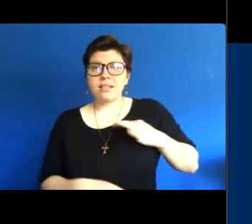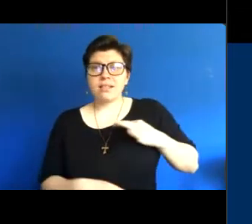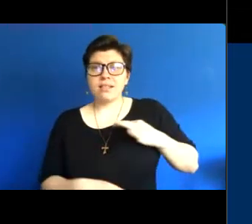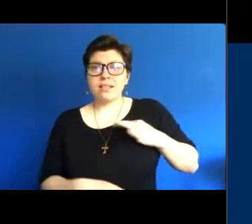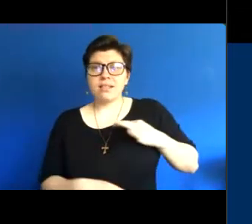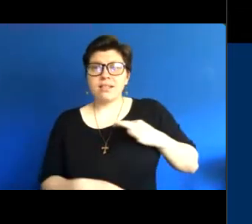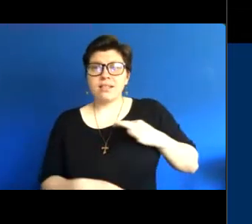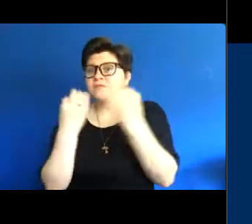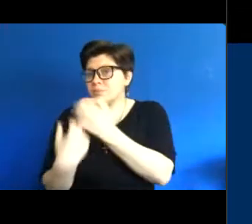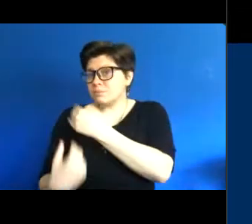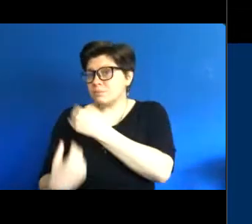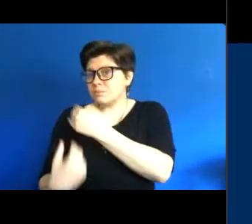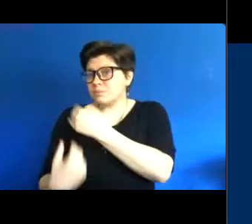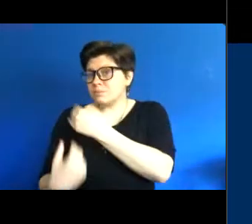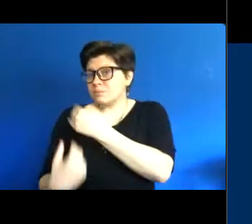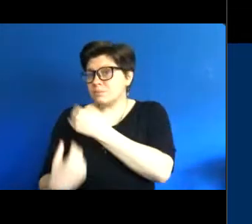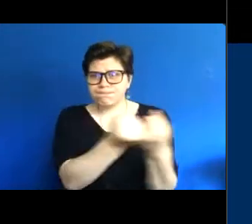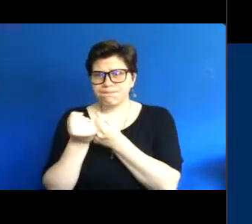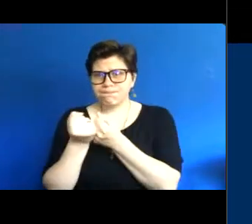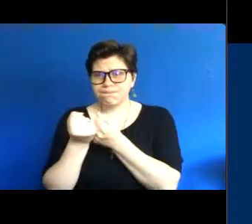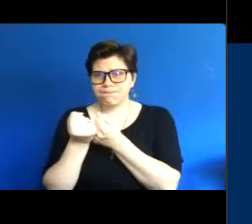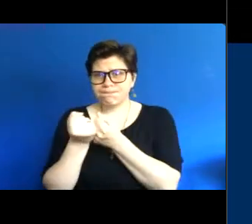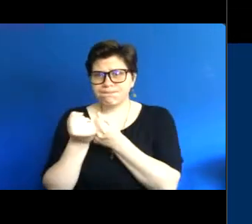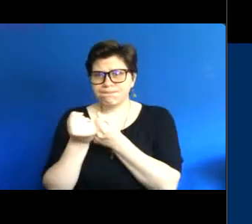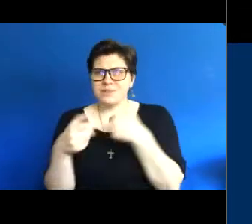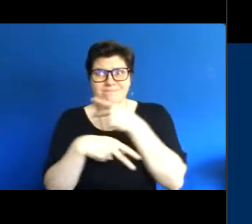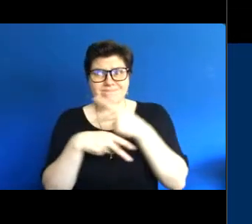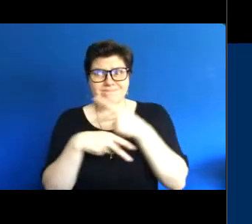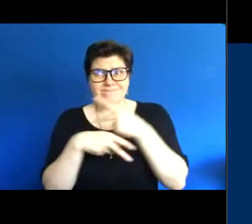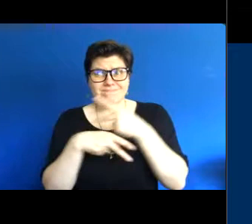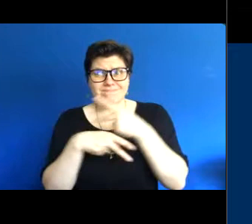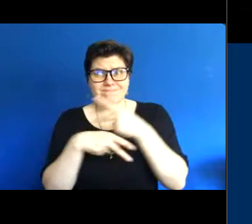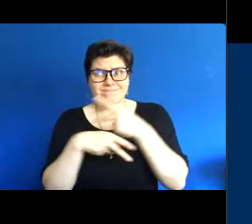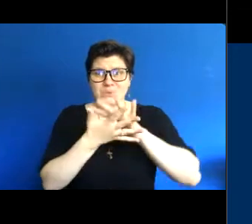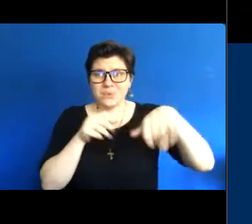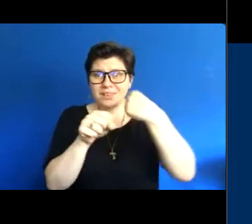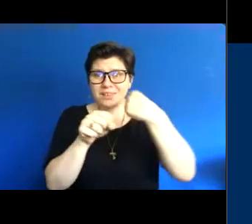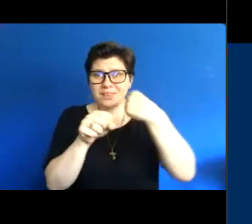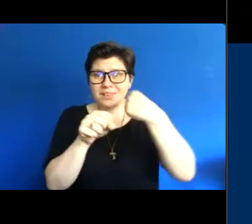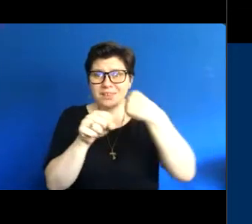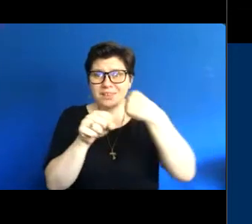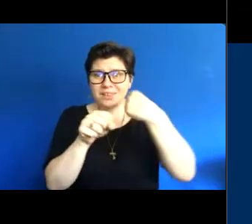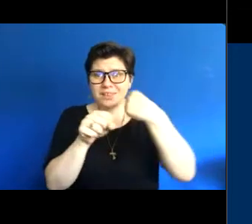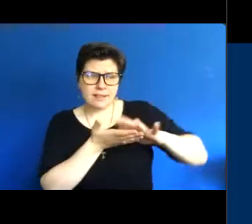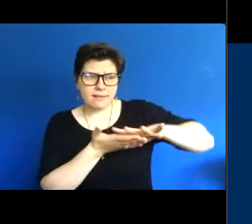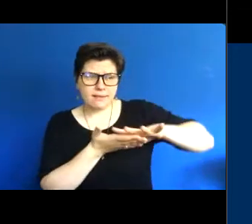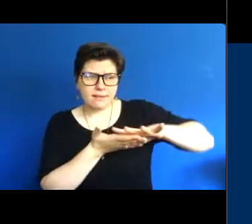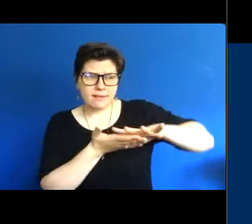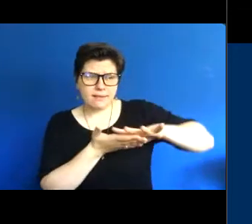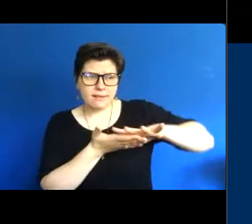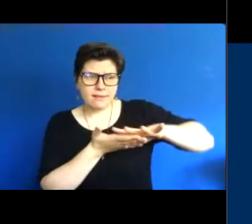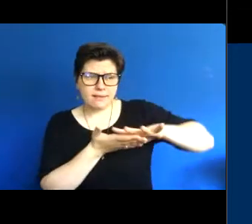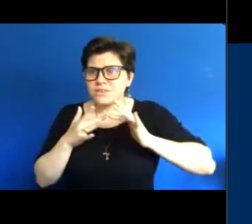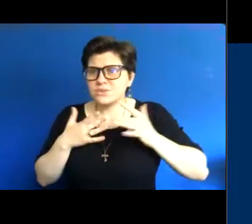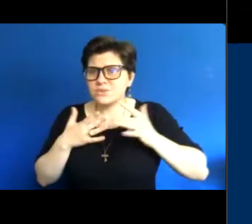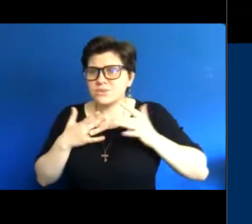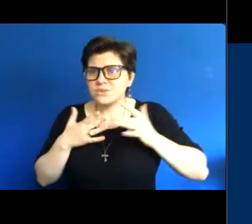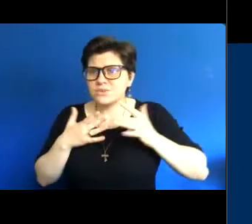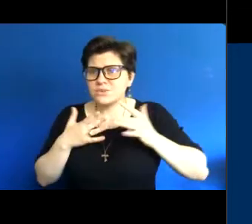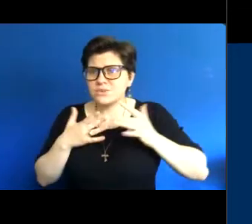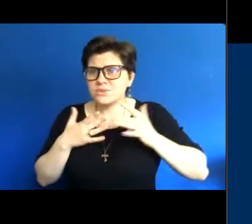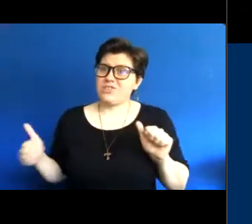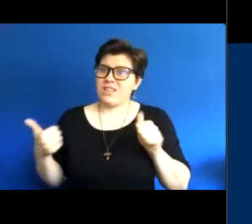family members as we navigate a new school year with distance learning, virtual formats, and other